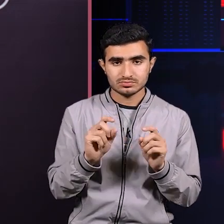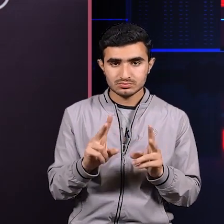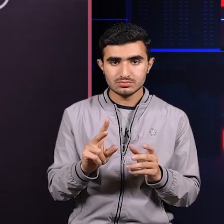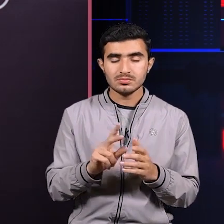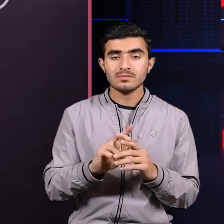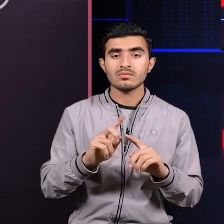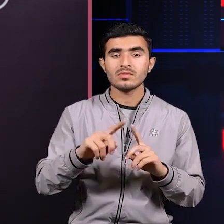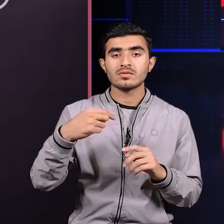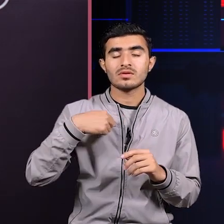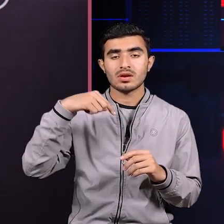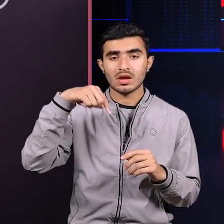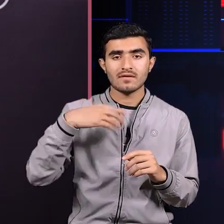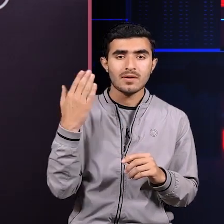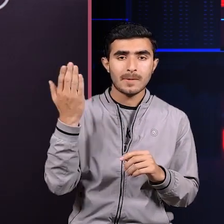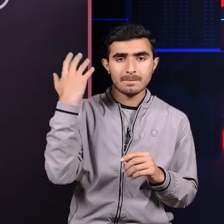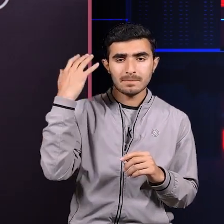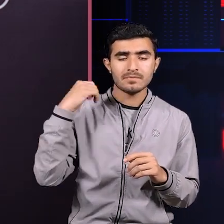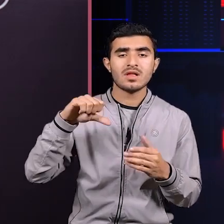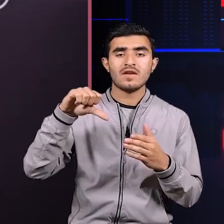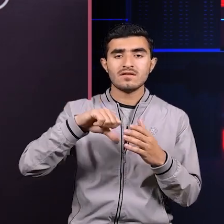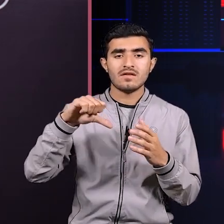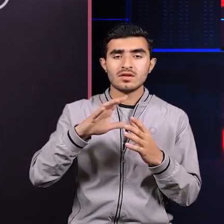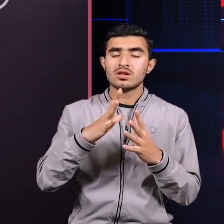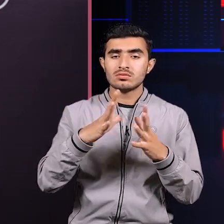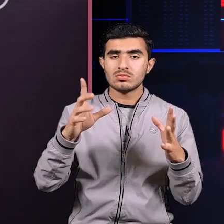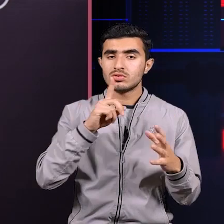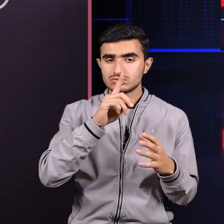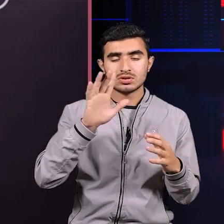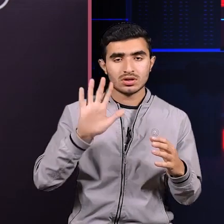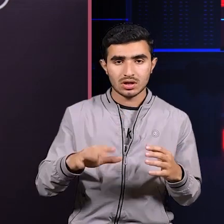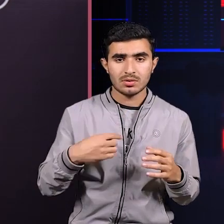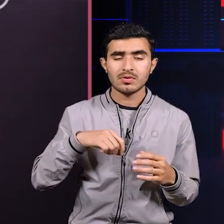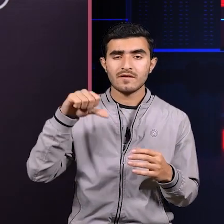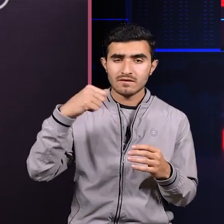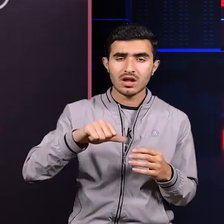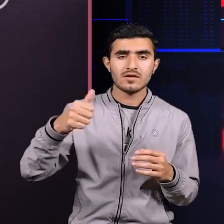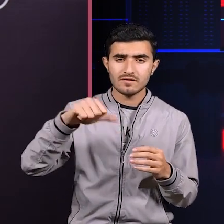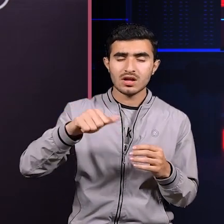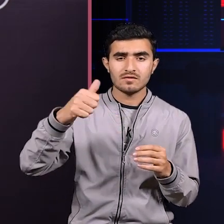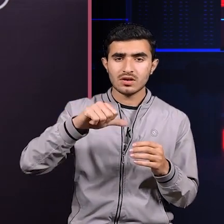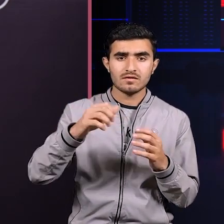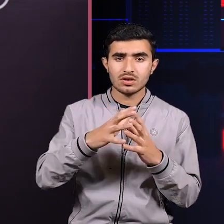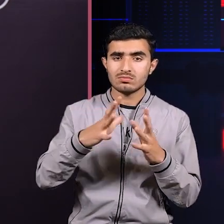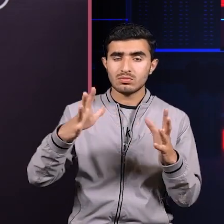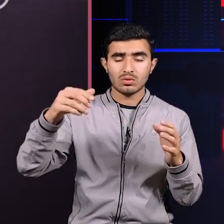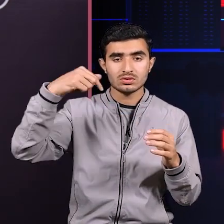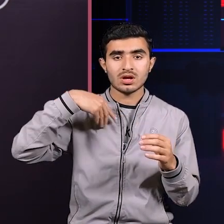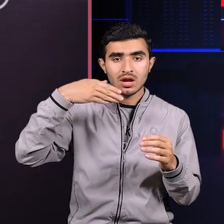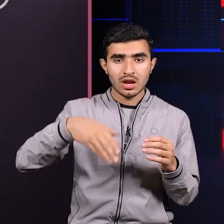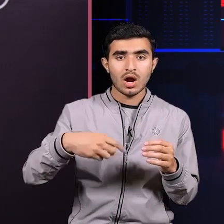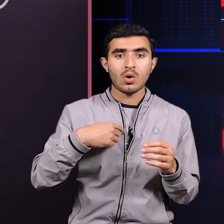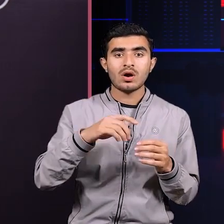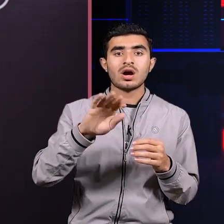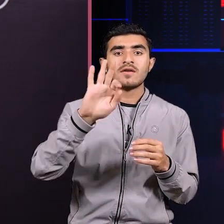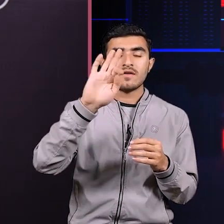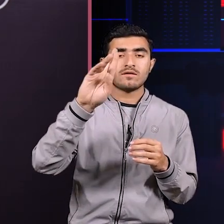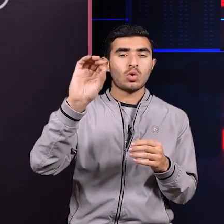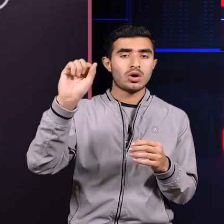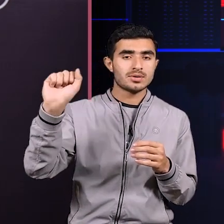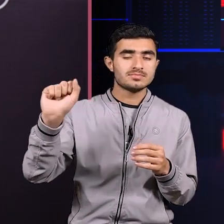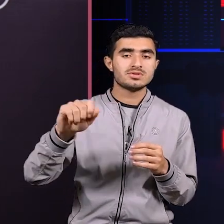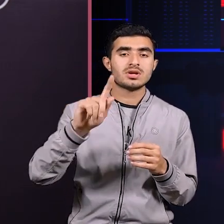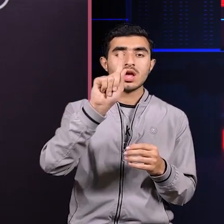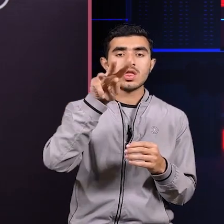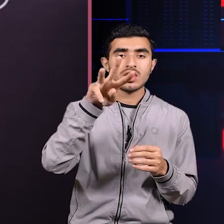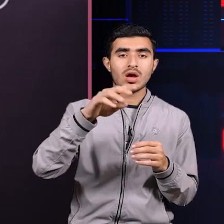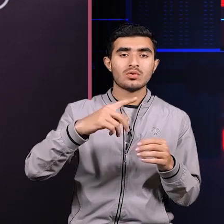that I have failed so many times along the process. I am still learning. I am still failing. And failure in